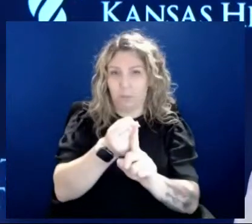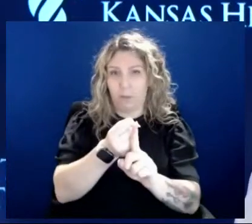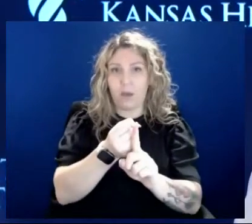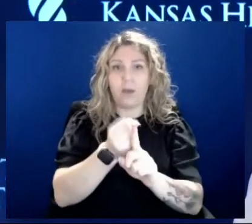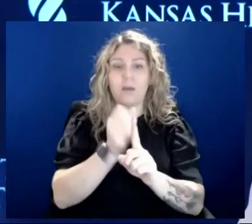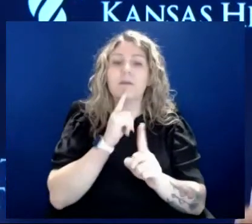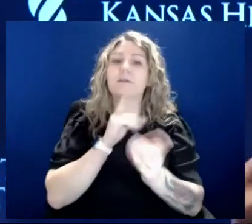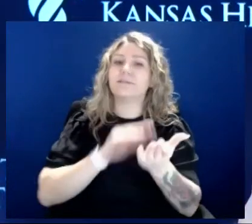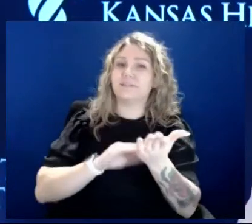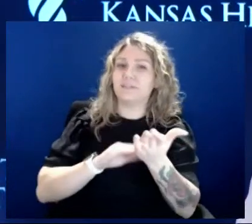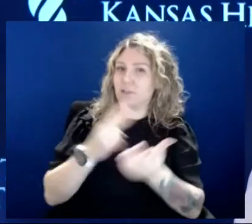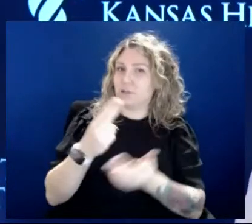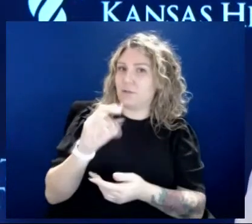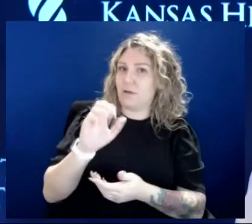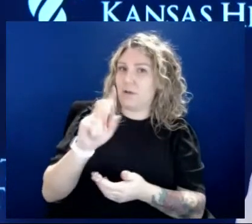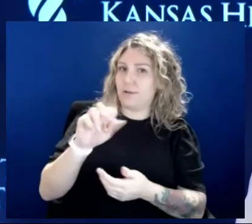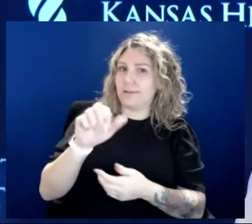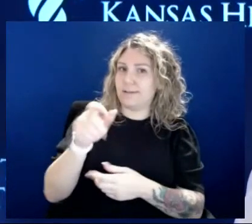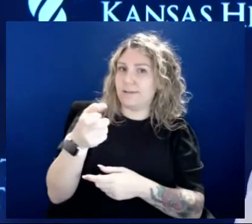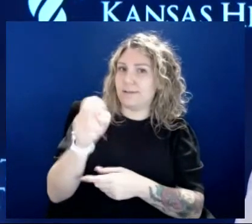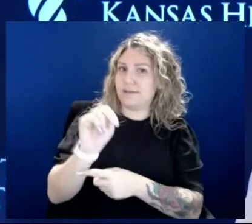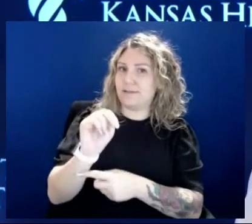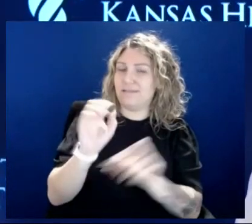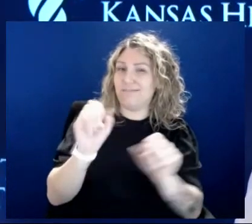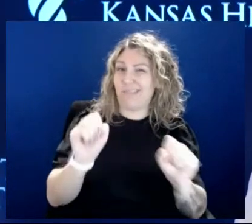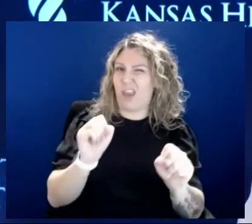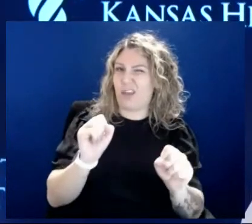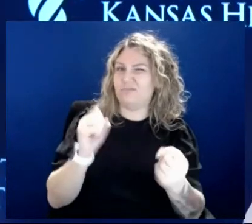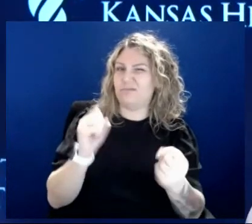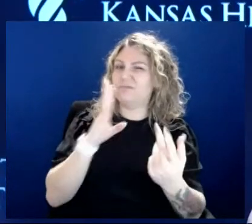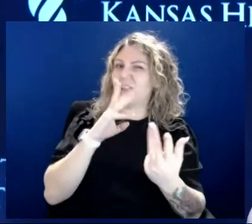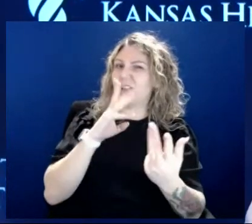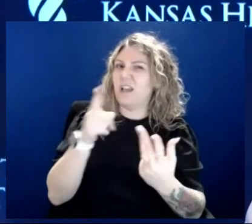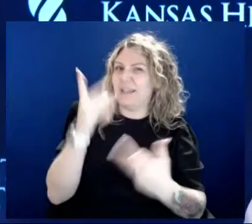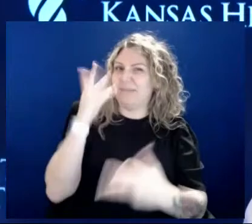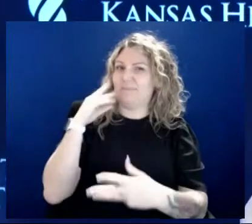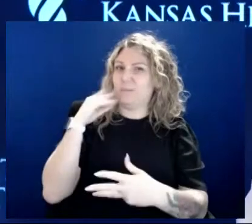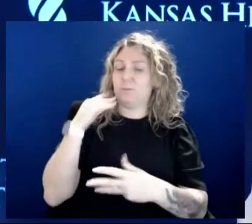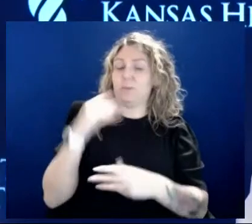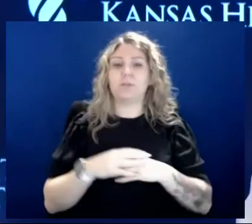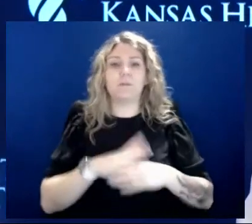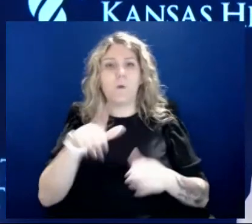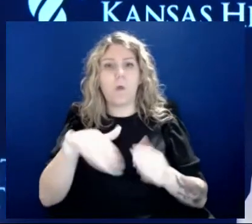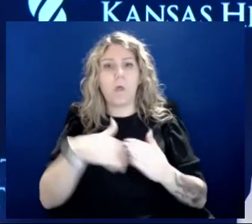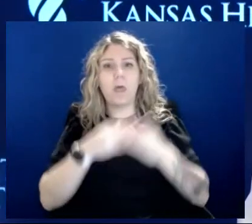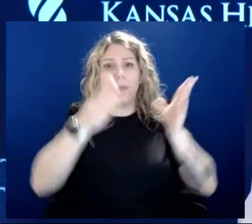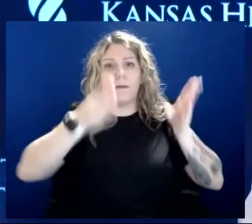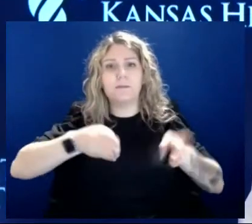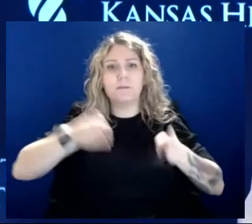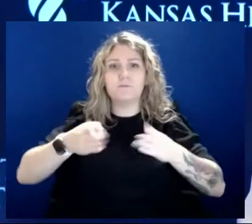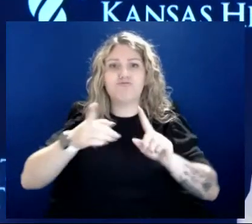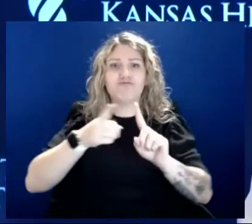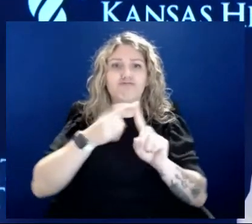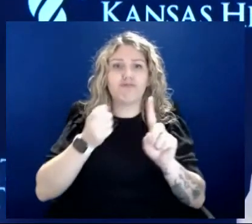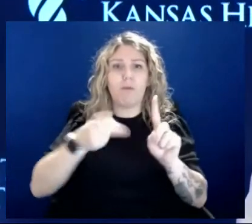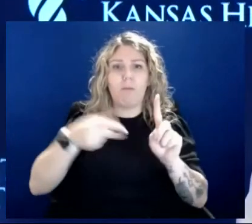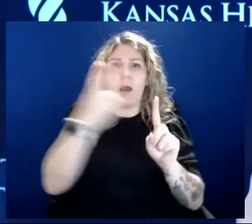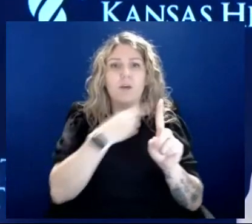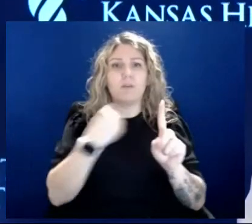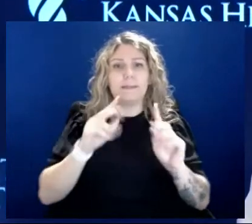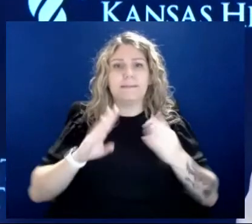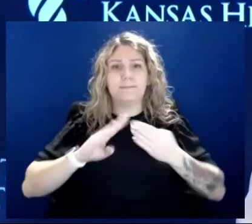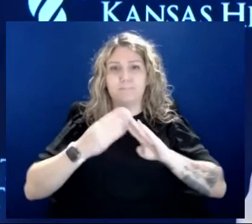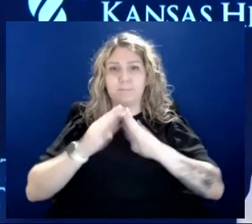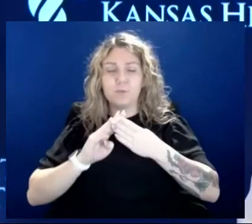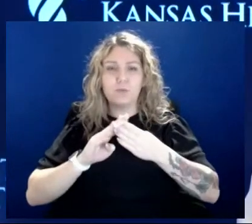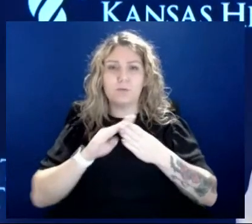can talk about that because he got the firsthand experience in the hospital of all the individuals from our high-risk communities who were hospitalized here